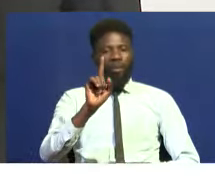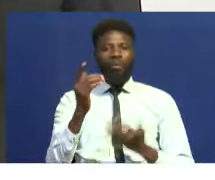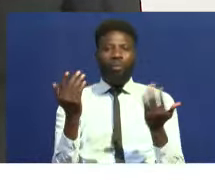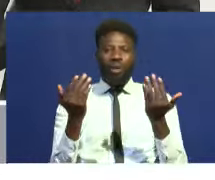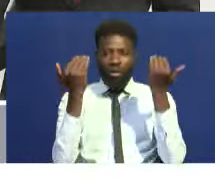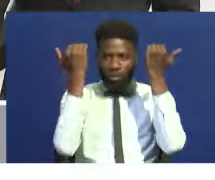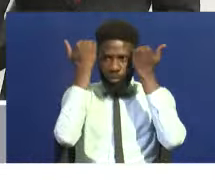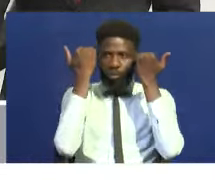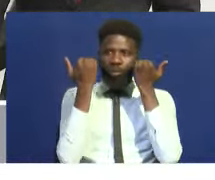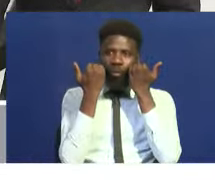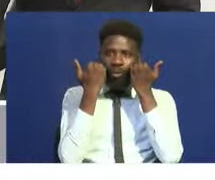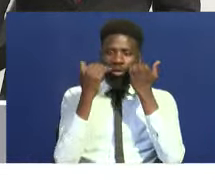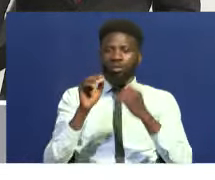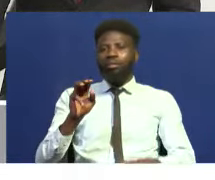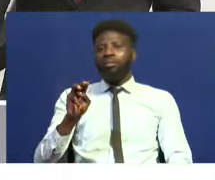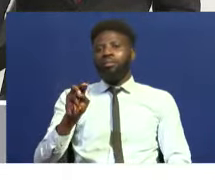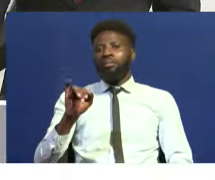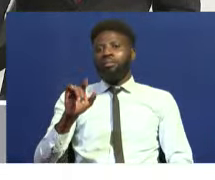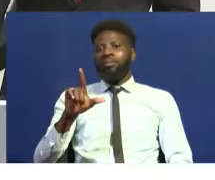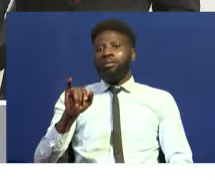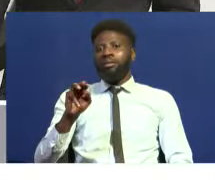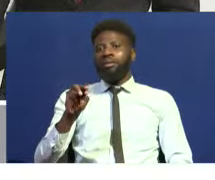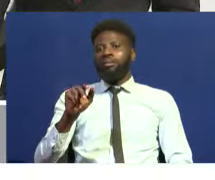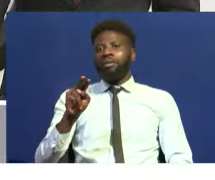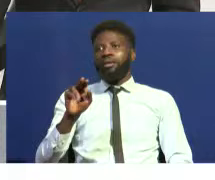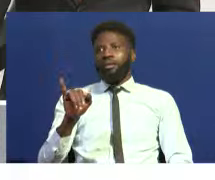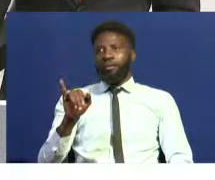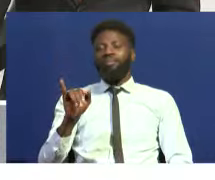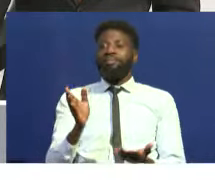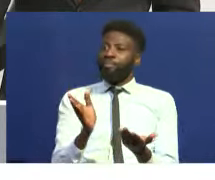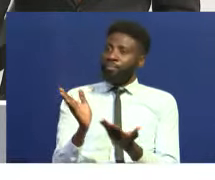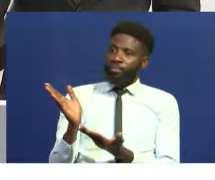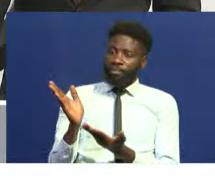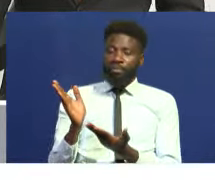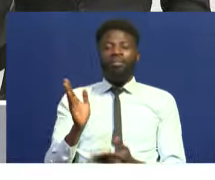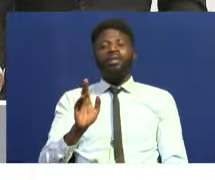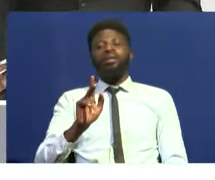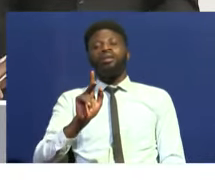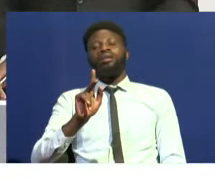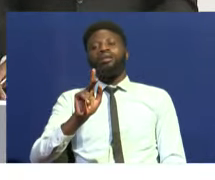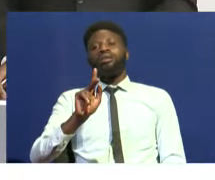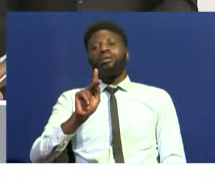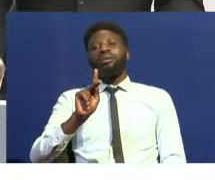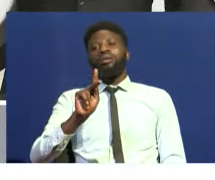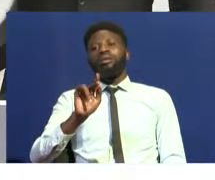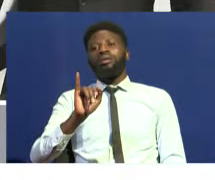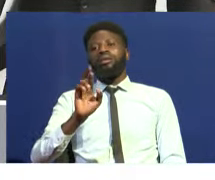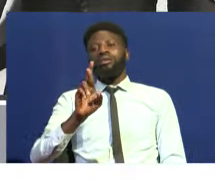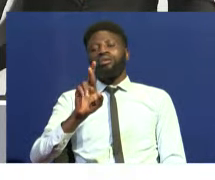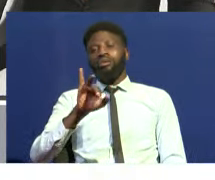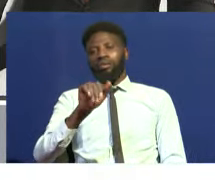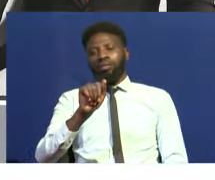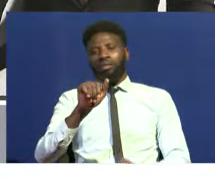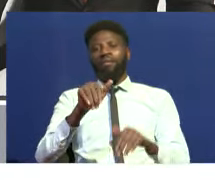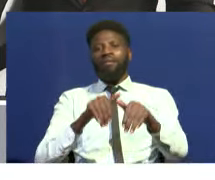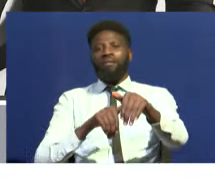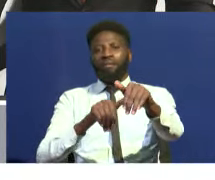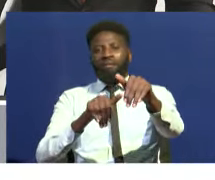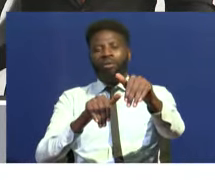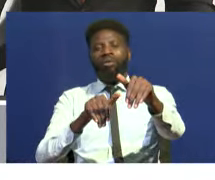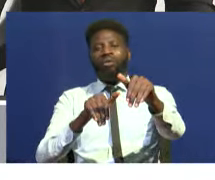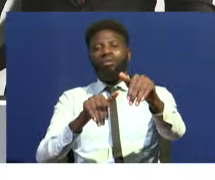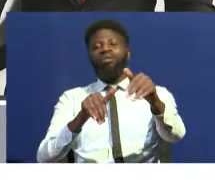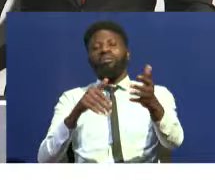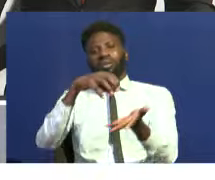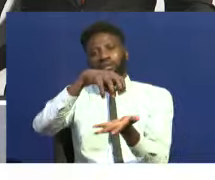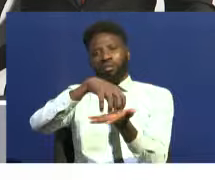Courts. My colleague JJ Kioria is keeping tabs with that case that is currently underway. Remember, the judge